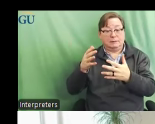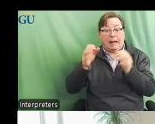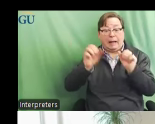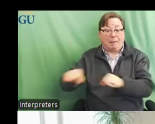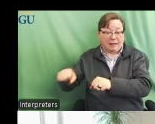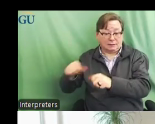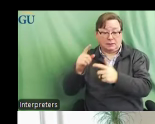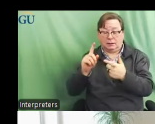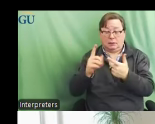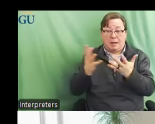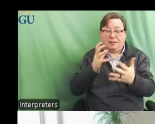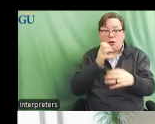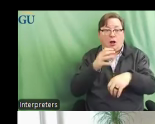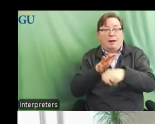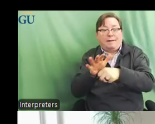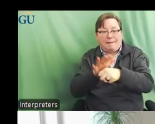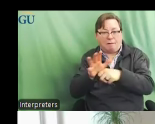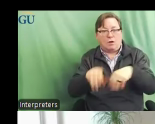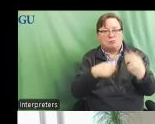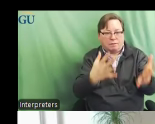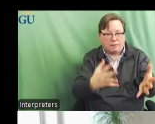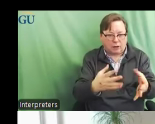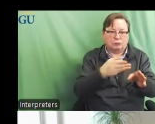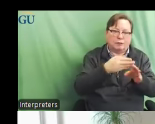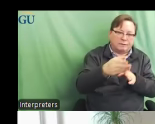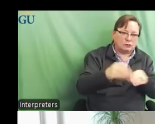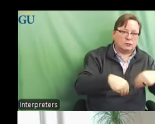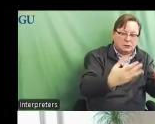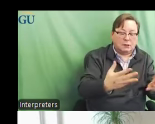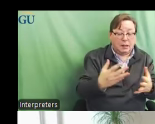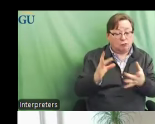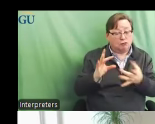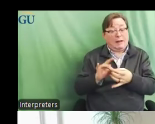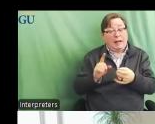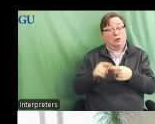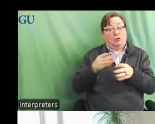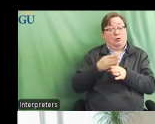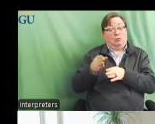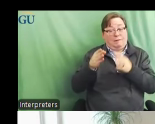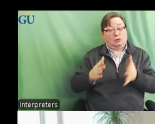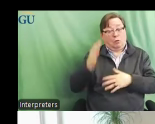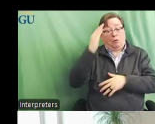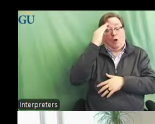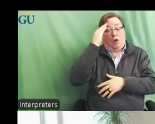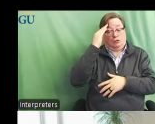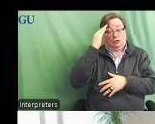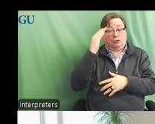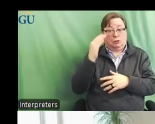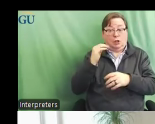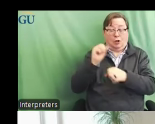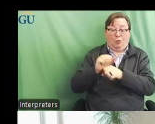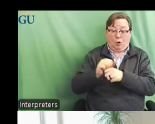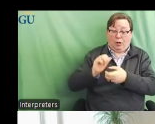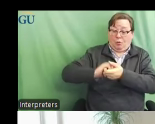providers, which is related to provider knowledge. One of the recommendations for working with deaf and hard of